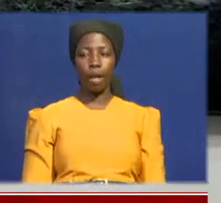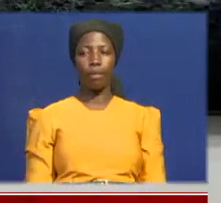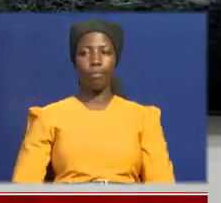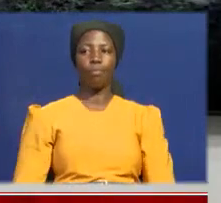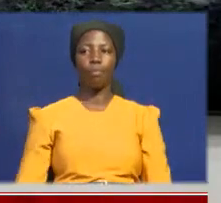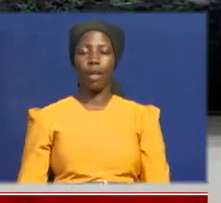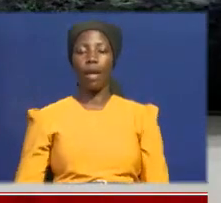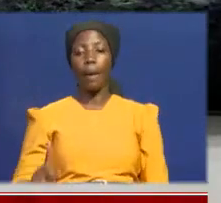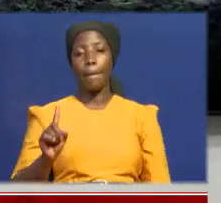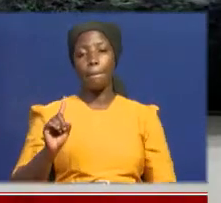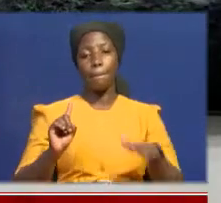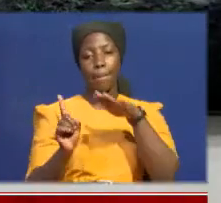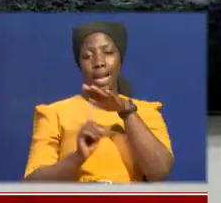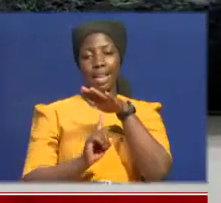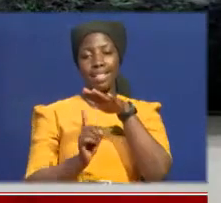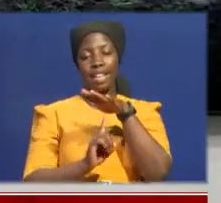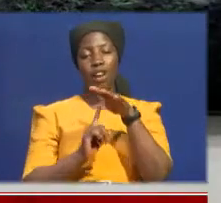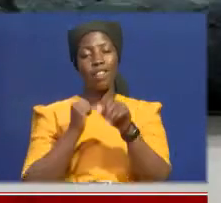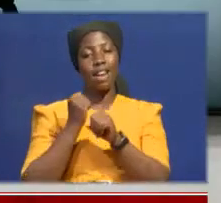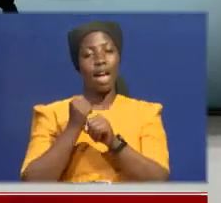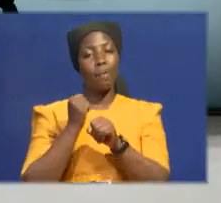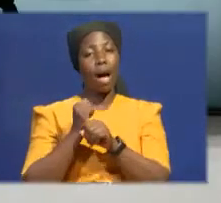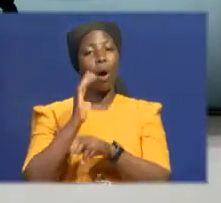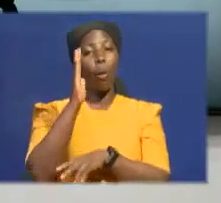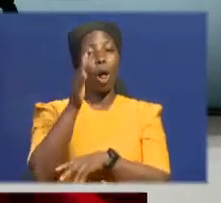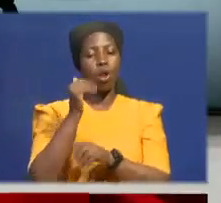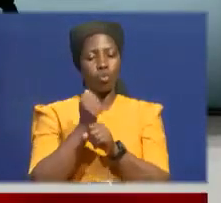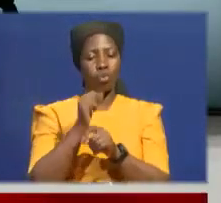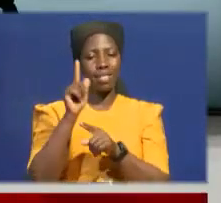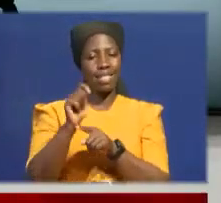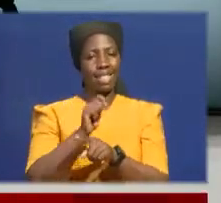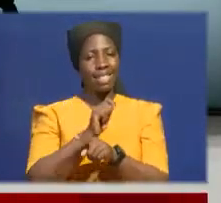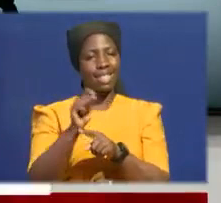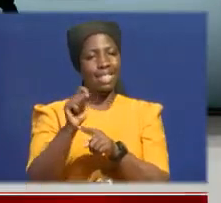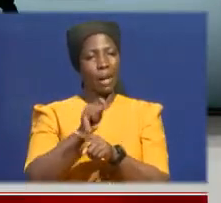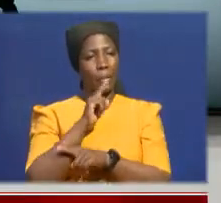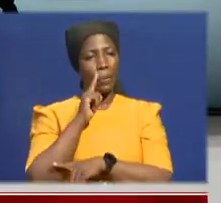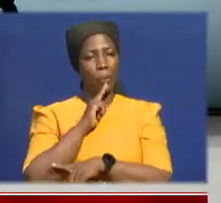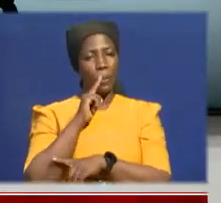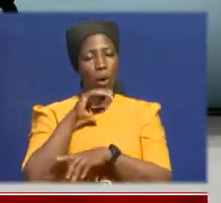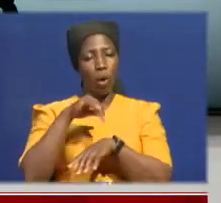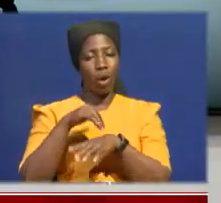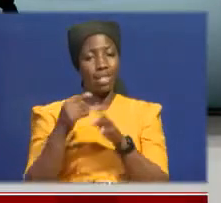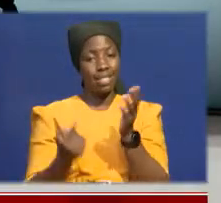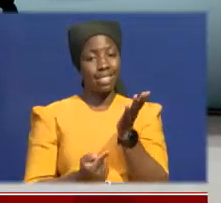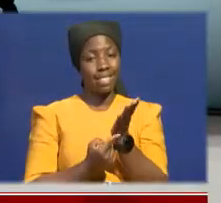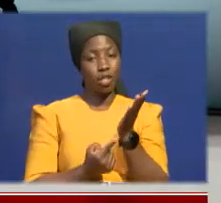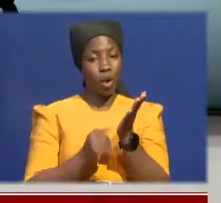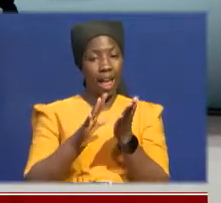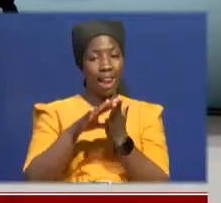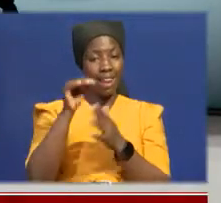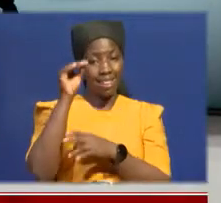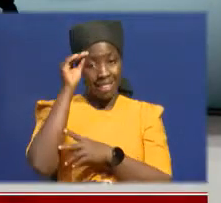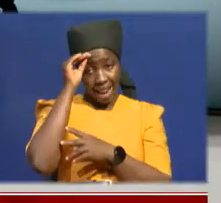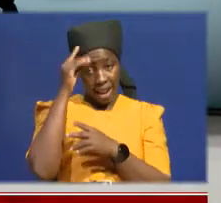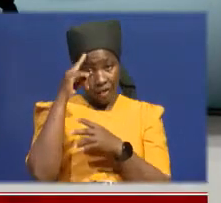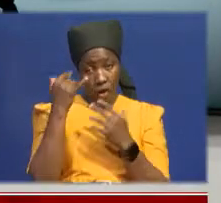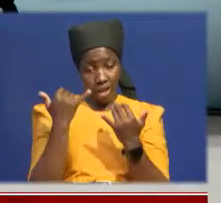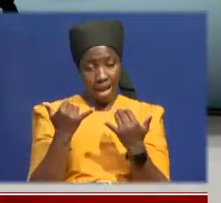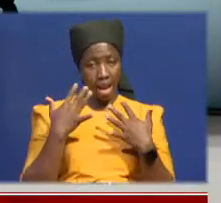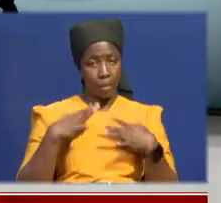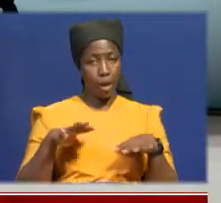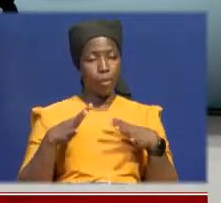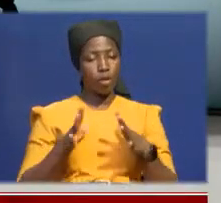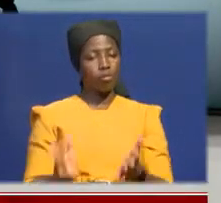The Ministry of Labour is set to undertake rigorous training on digital literacy for young people to boost their